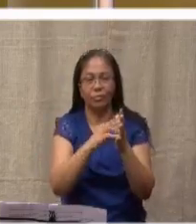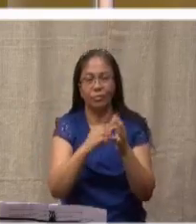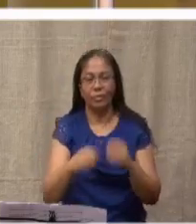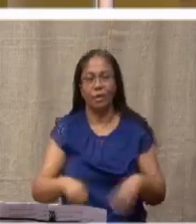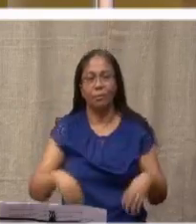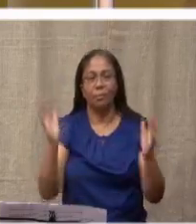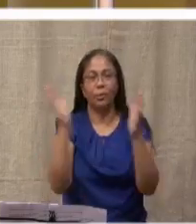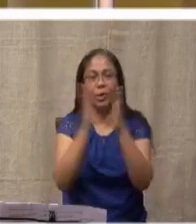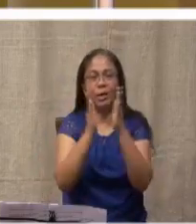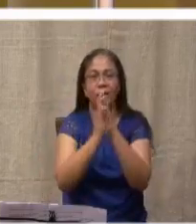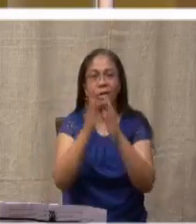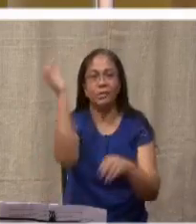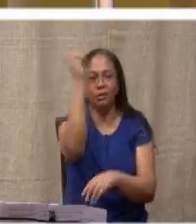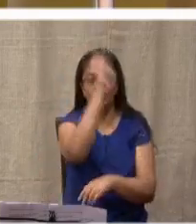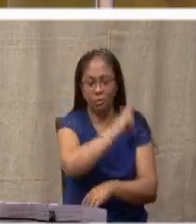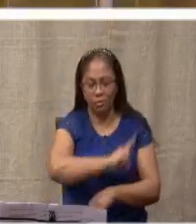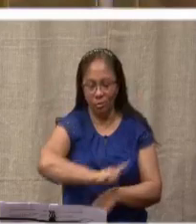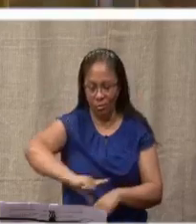upon